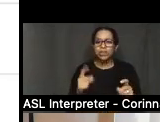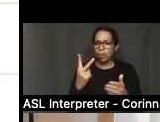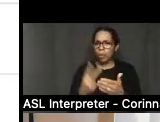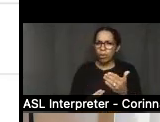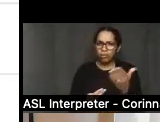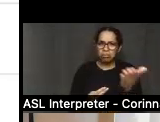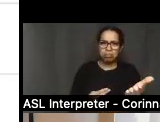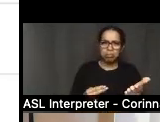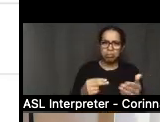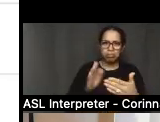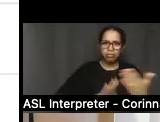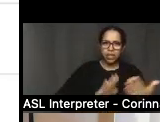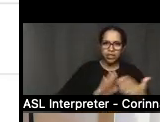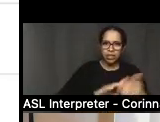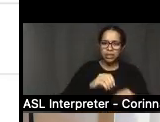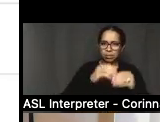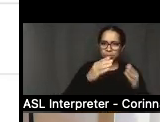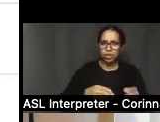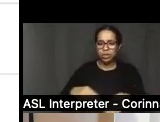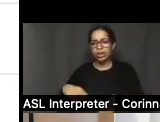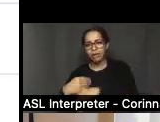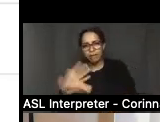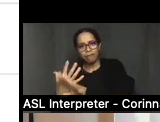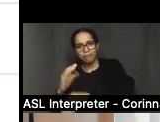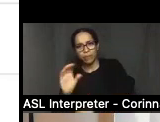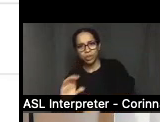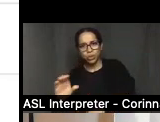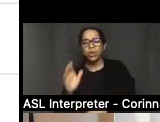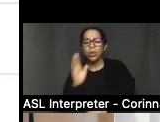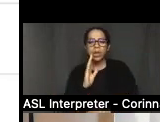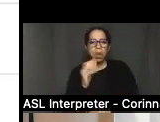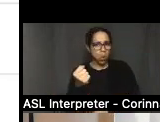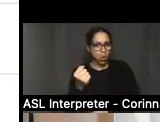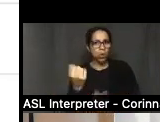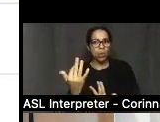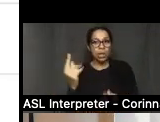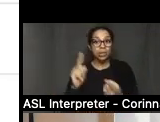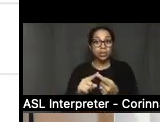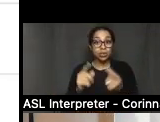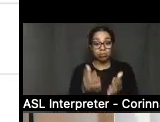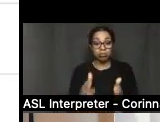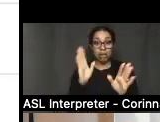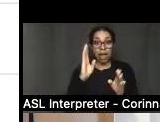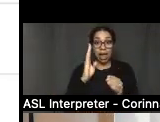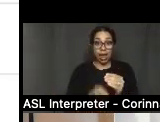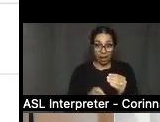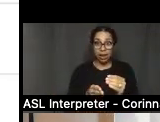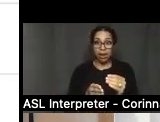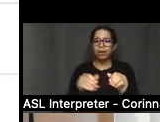also if you're joining us virtually. So jot your questions down or feel free to type them in the chat if you're online, and we